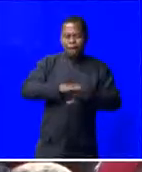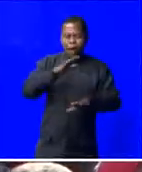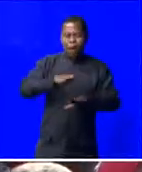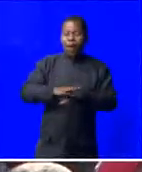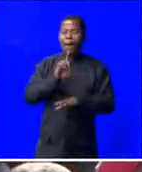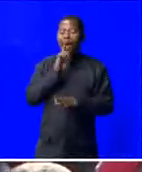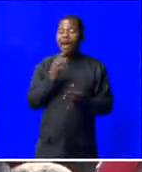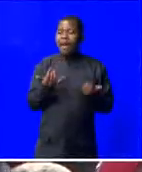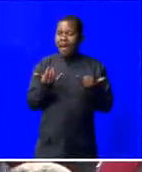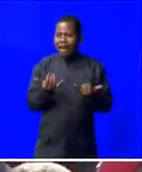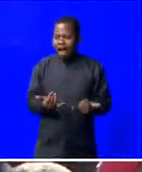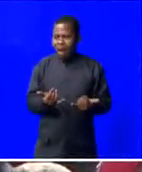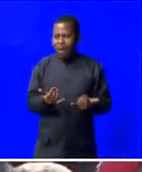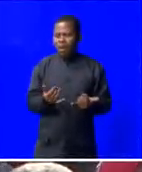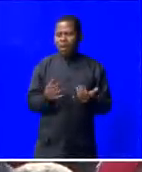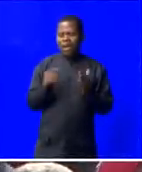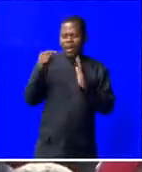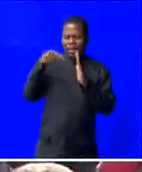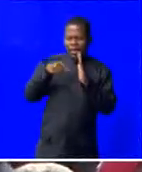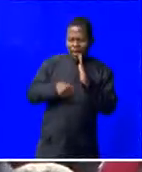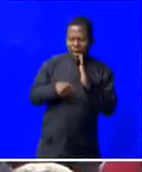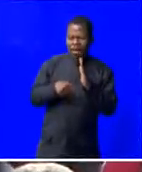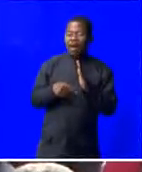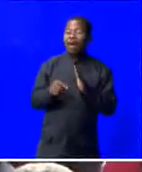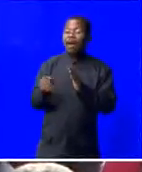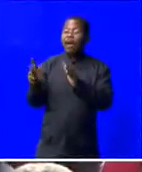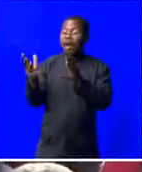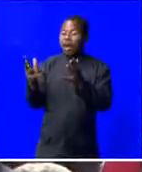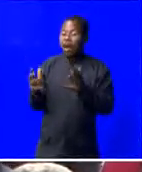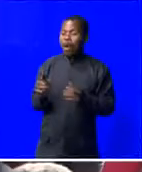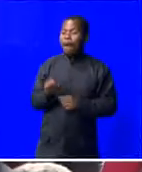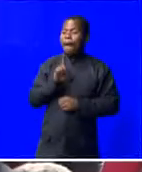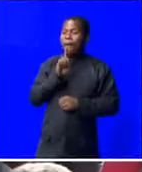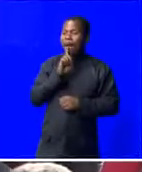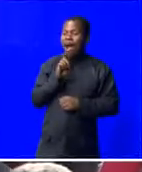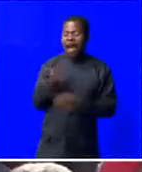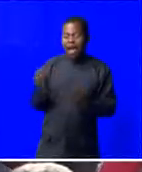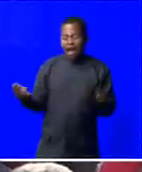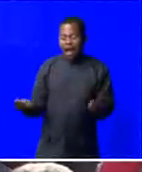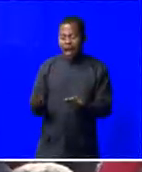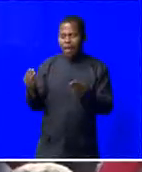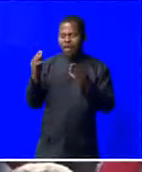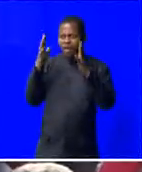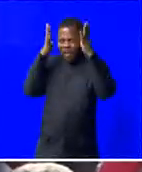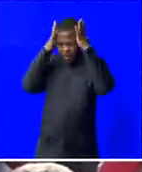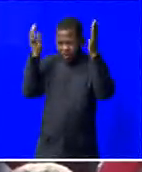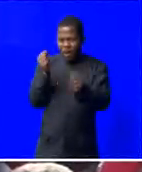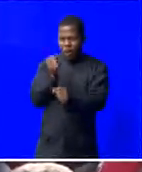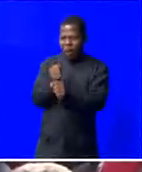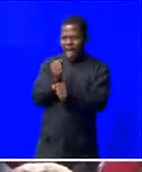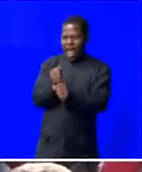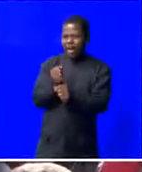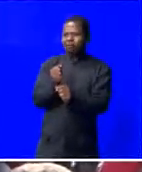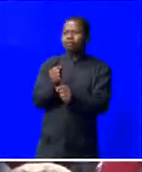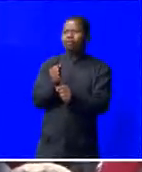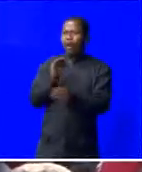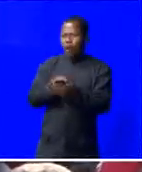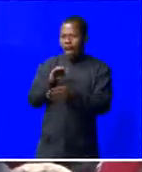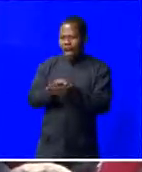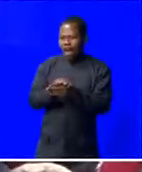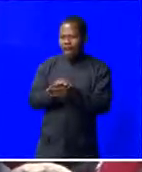inciphe isincipha nje kepha ke leliswati lesemsebentini lingathikhanzi kuselihlupheke kakhulu